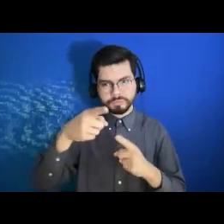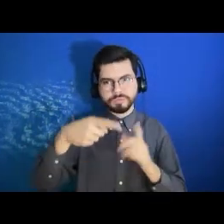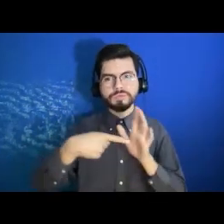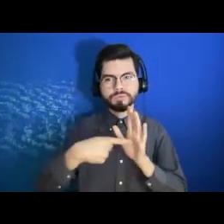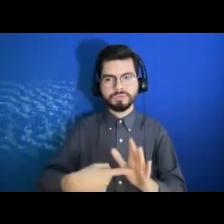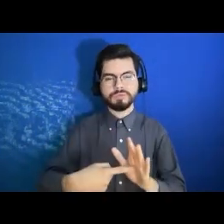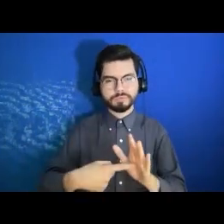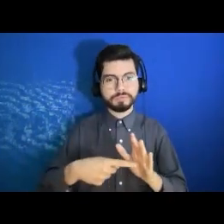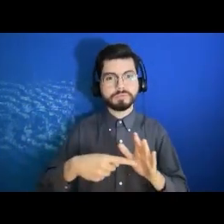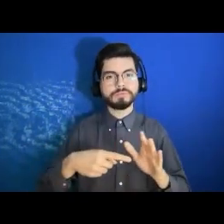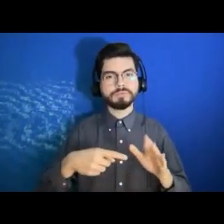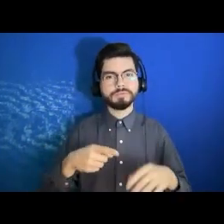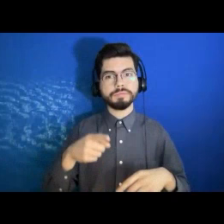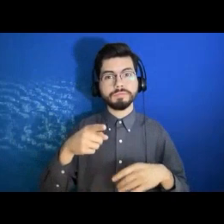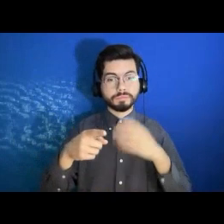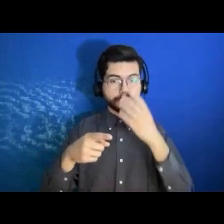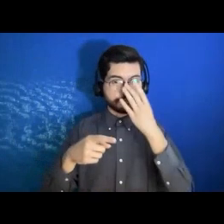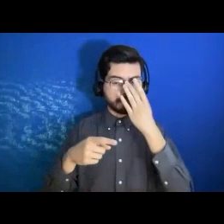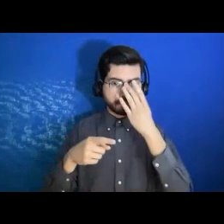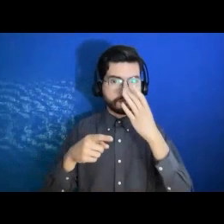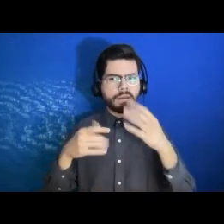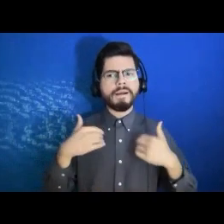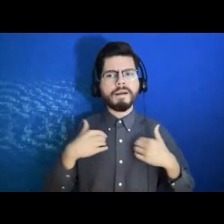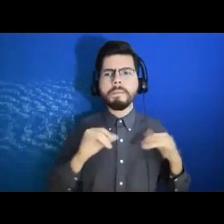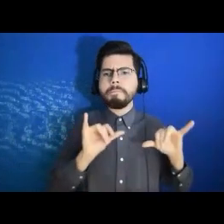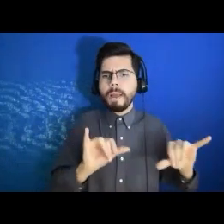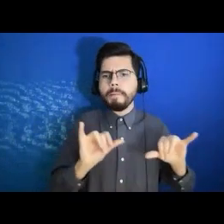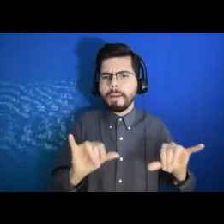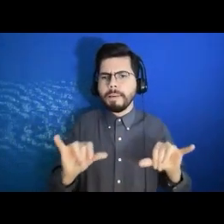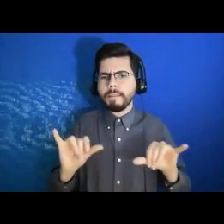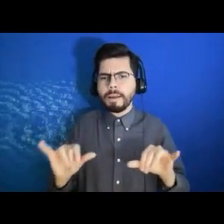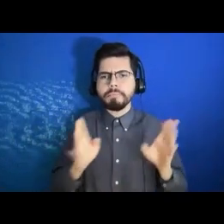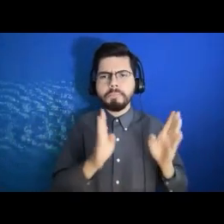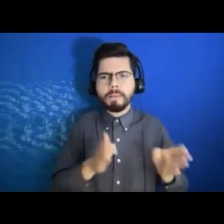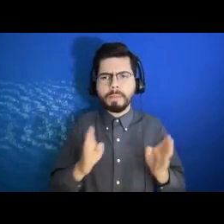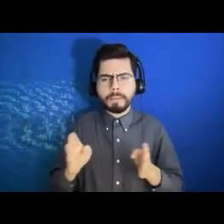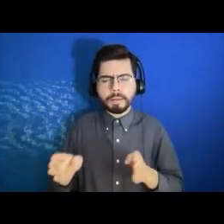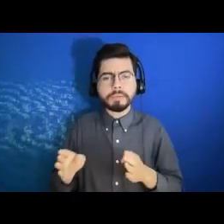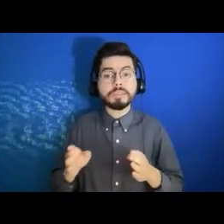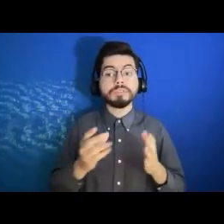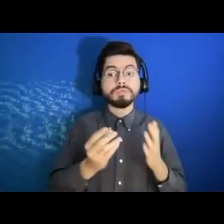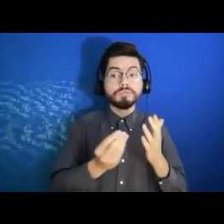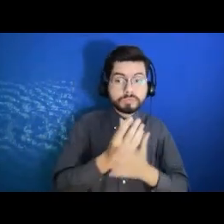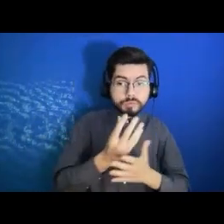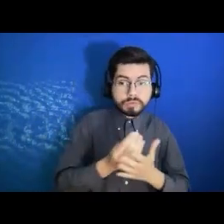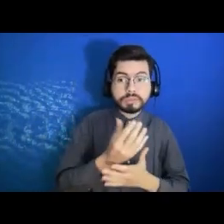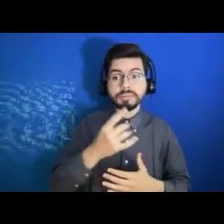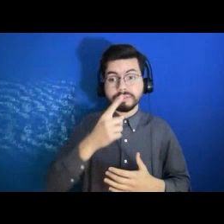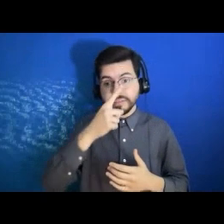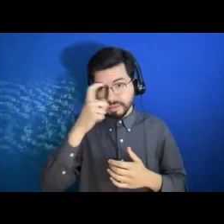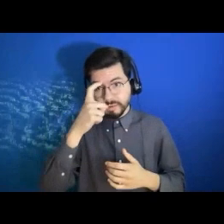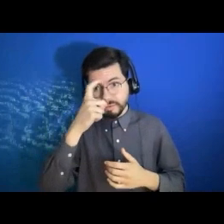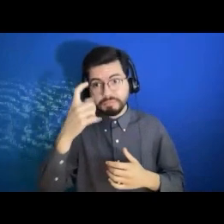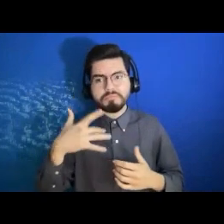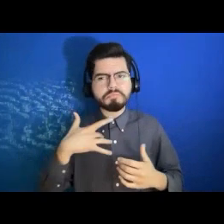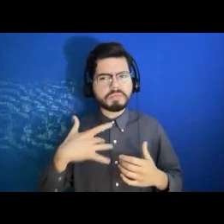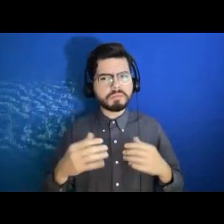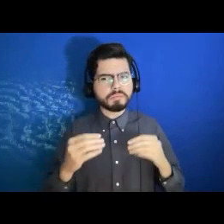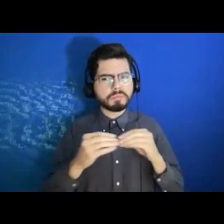year. There's a bit of a pattern in that the summer months, spring and summer months tend to have more, but it's not